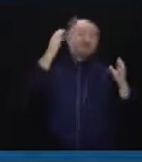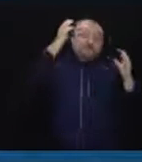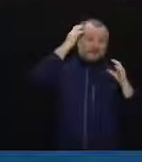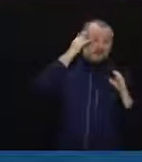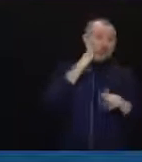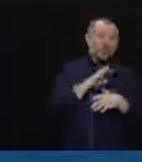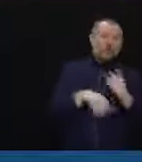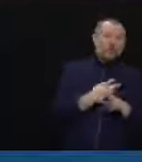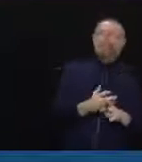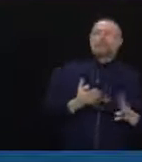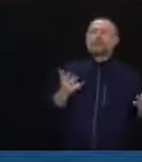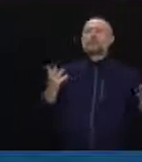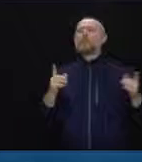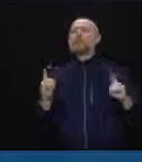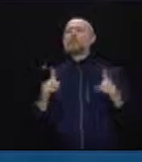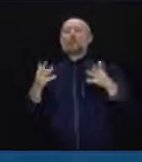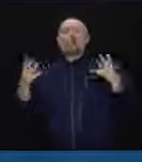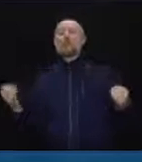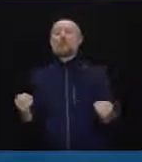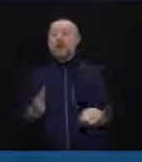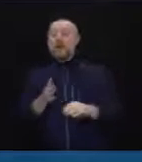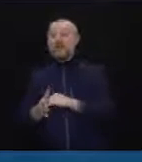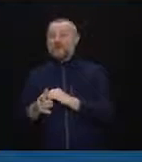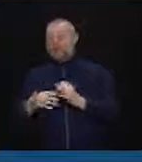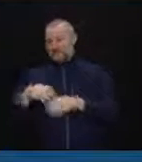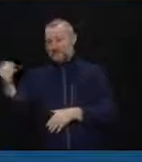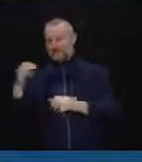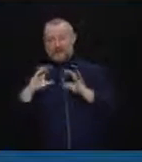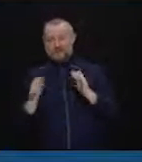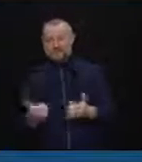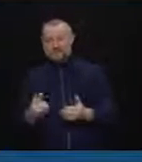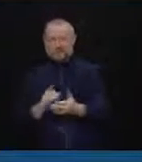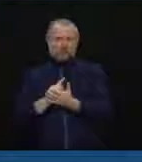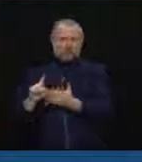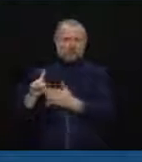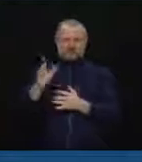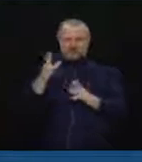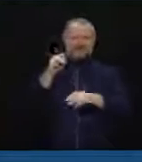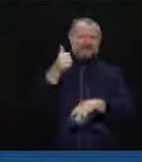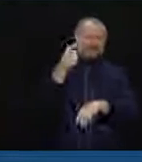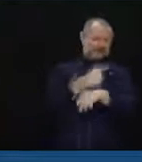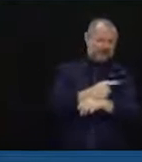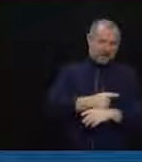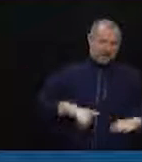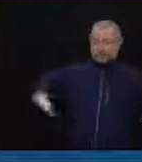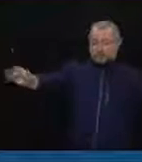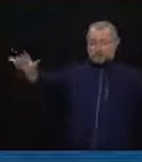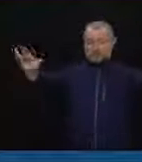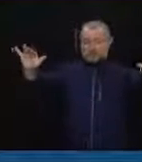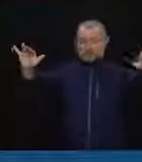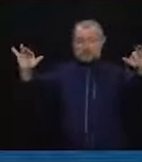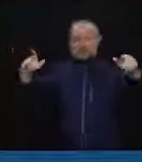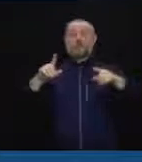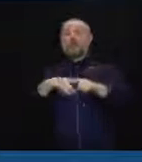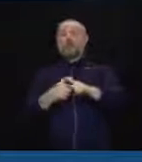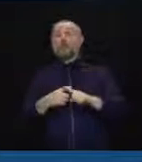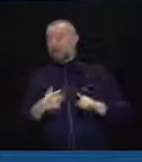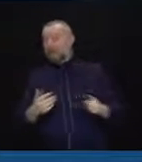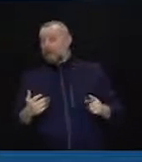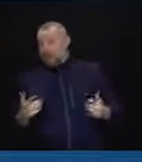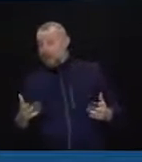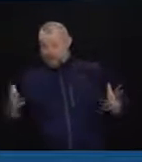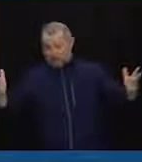going, but they won't be in class for at least a week, 10-day period. So let's talk about when the kids come